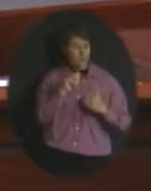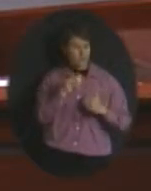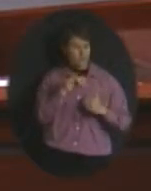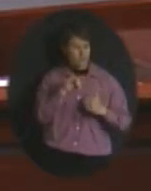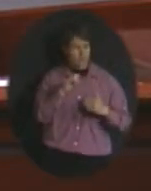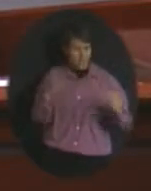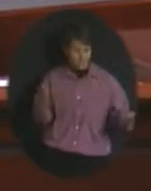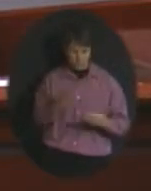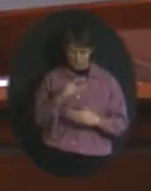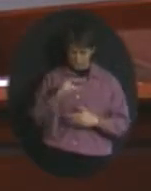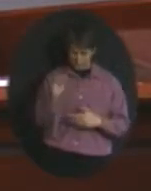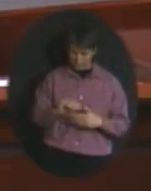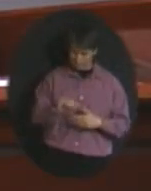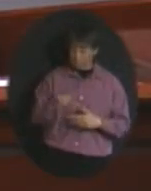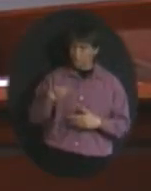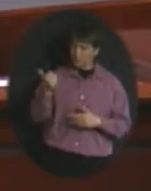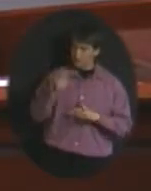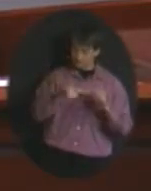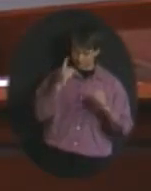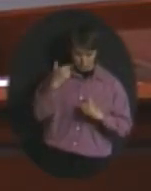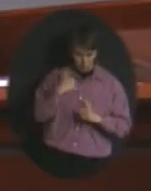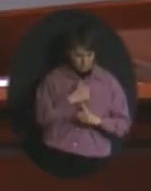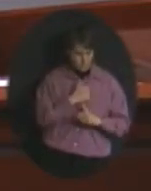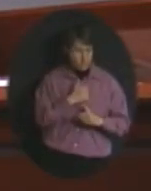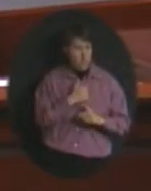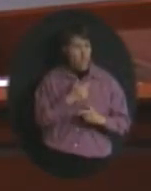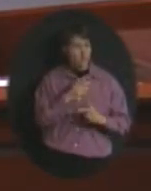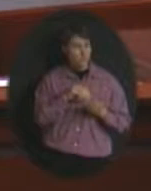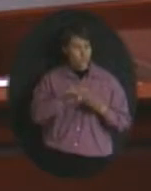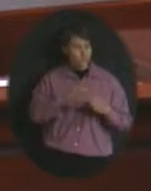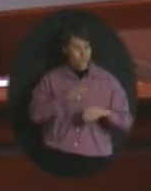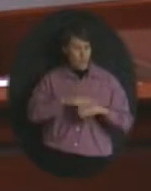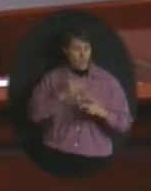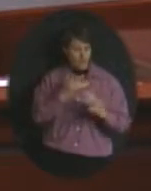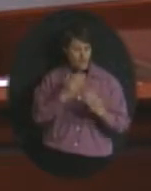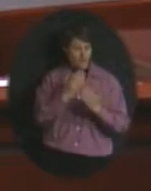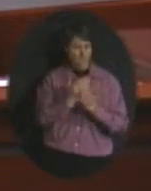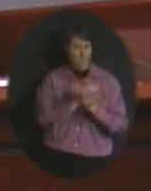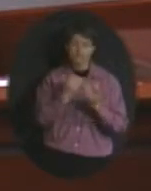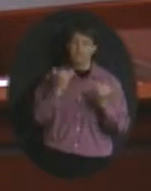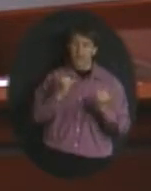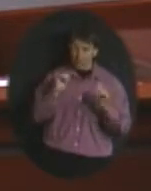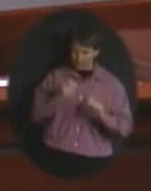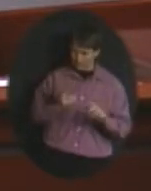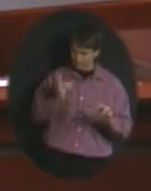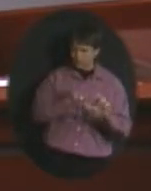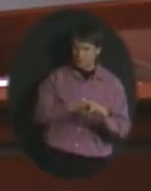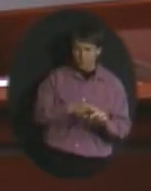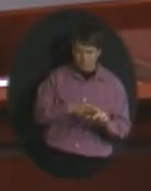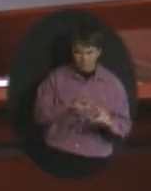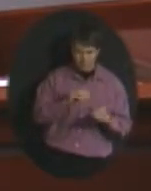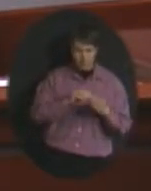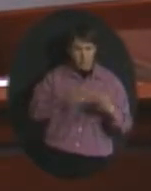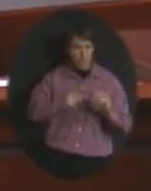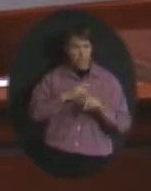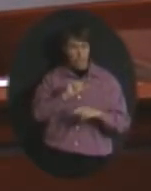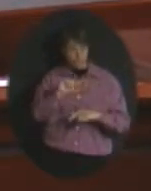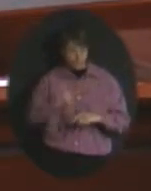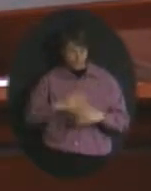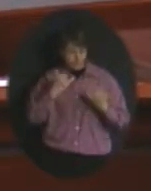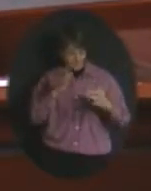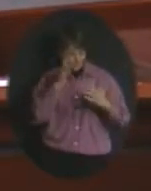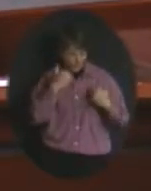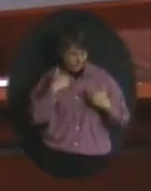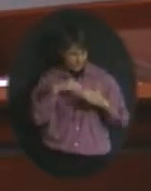Olathe, another site for us. We have students who are on a waiting list who will now be able to be served. The students in Gardner will still have access to